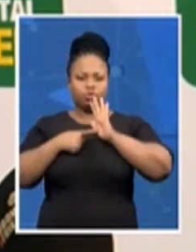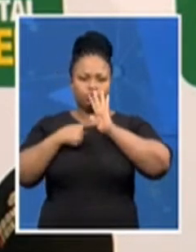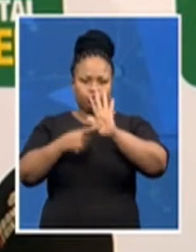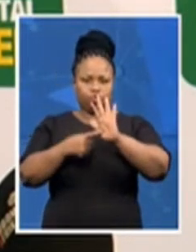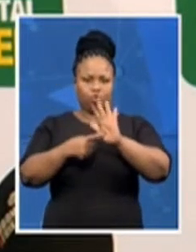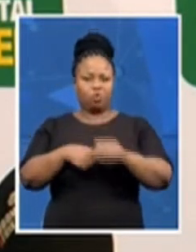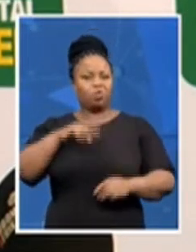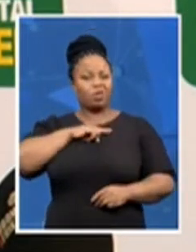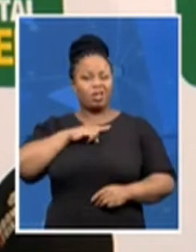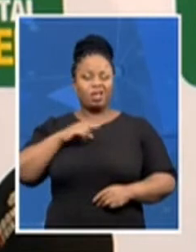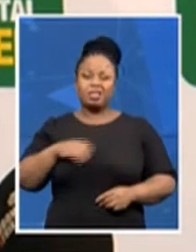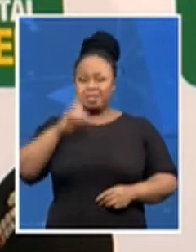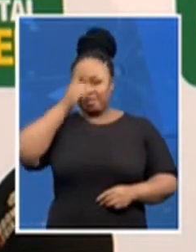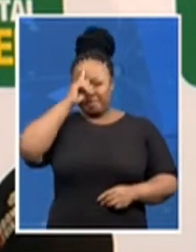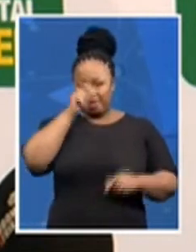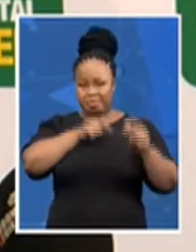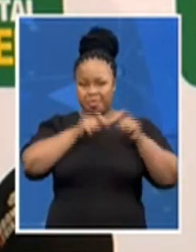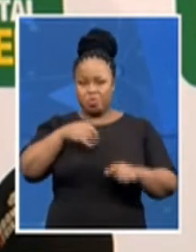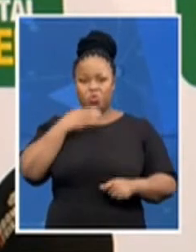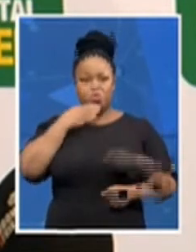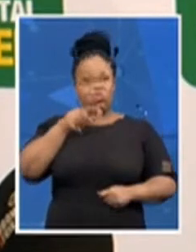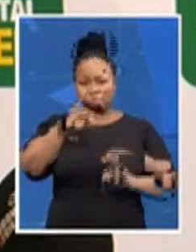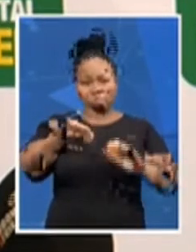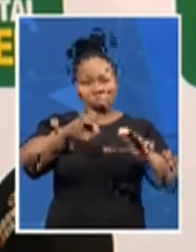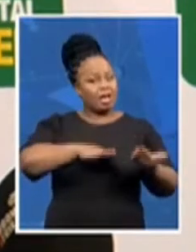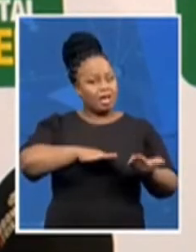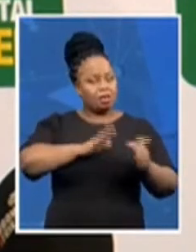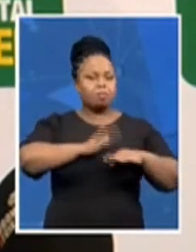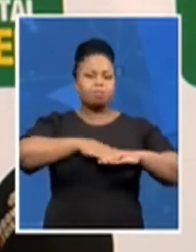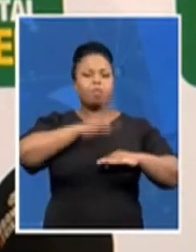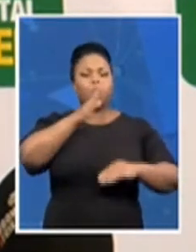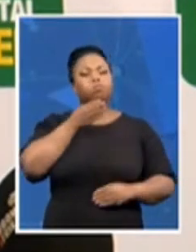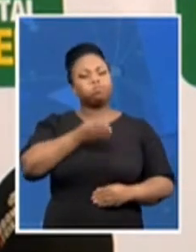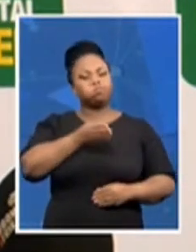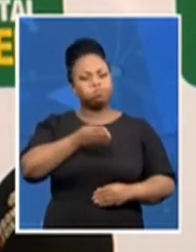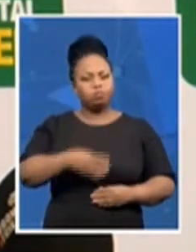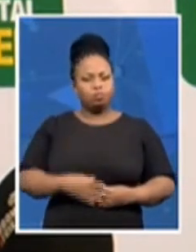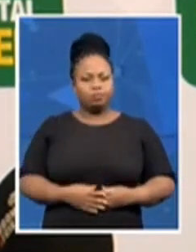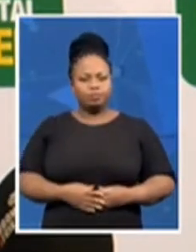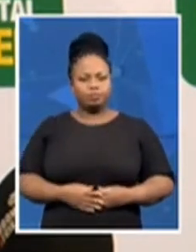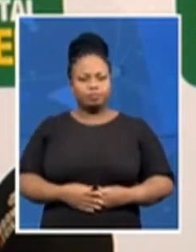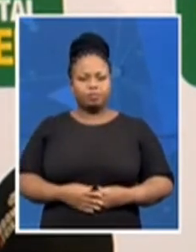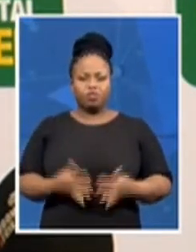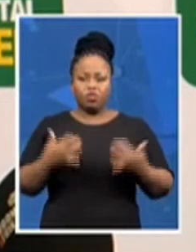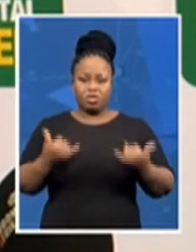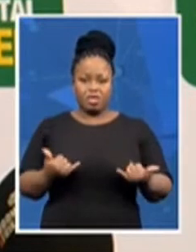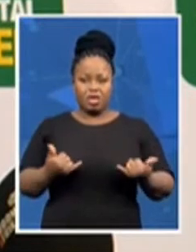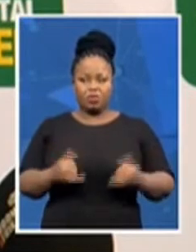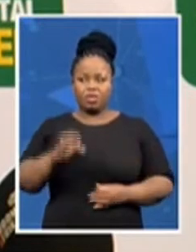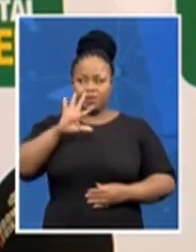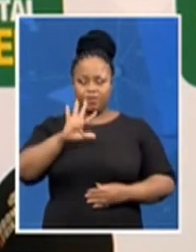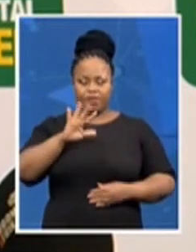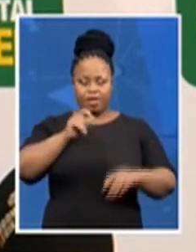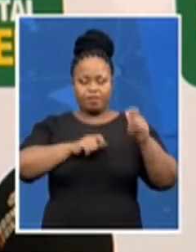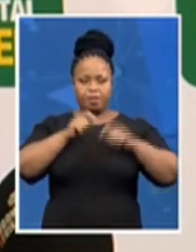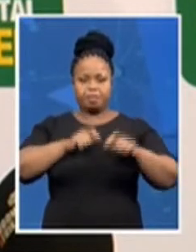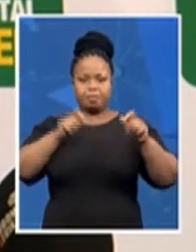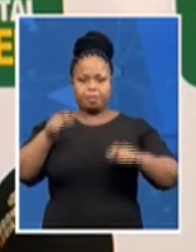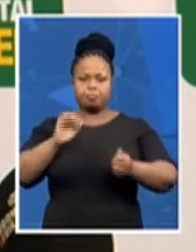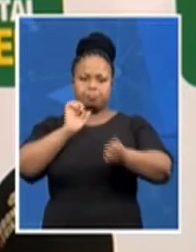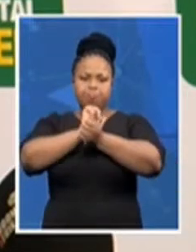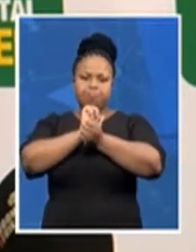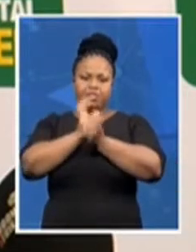are much higher. So far, at least 5 people have been arrested, and more arrests are